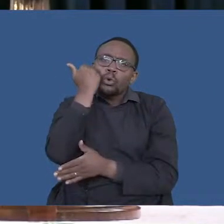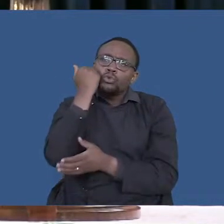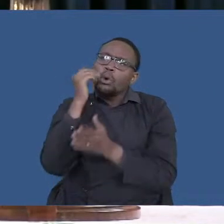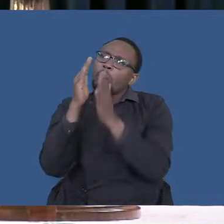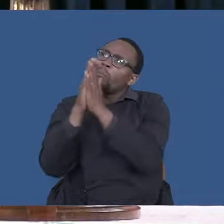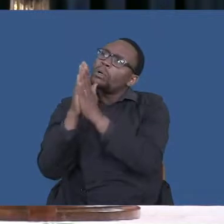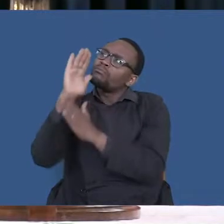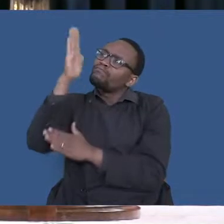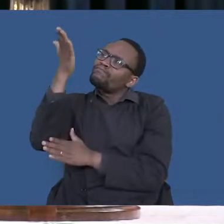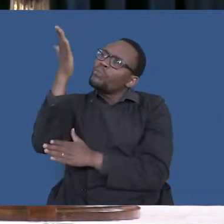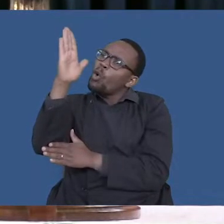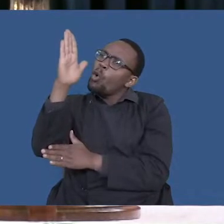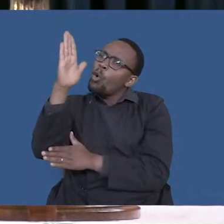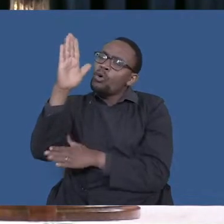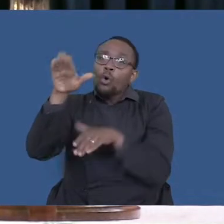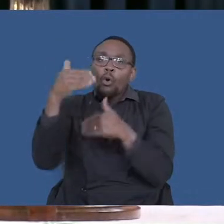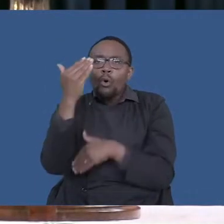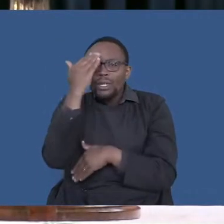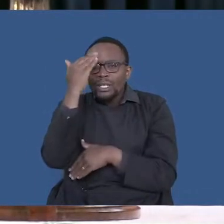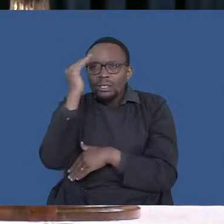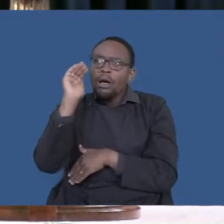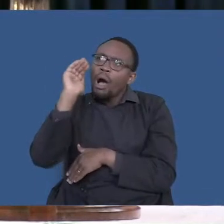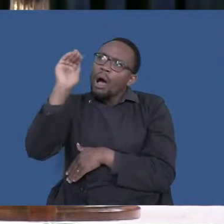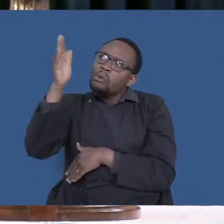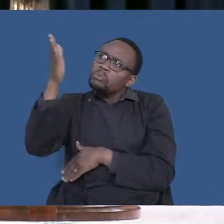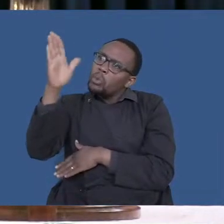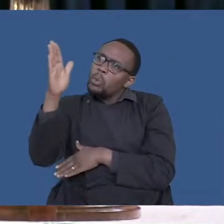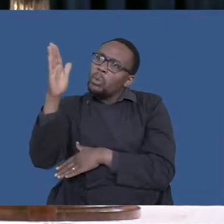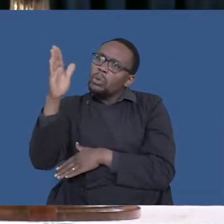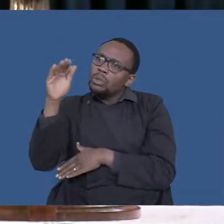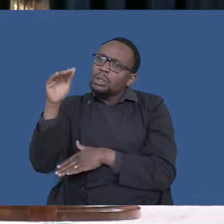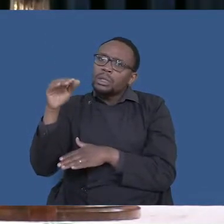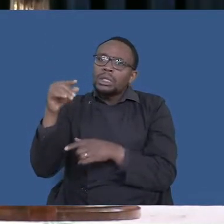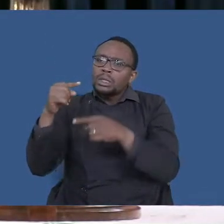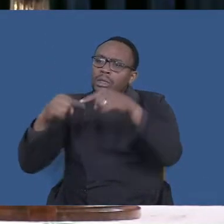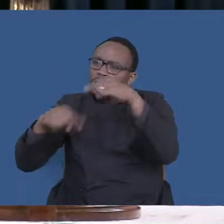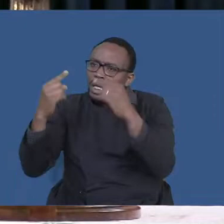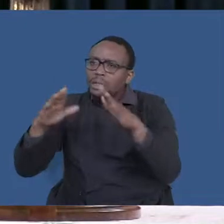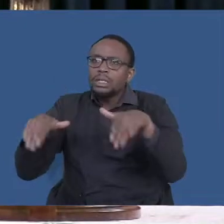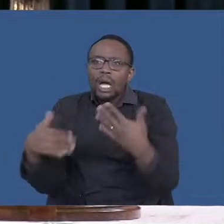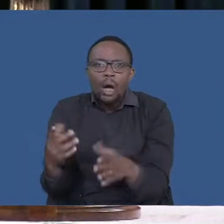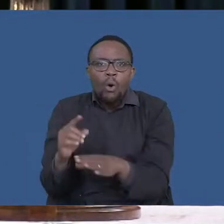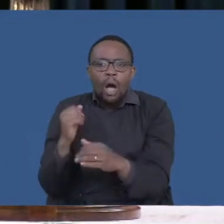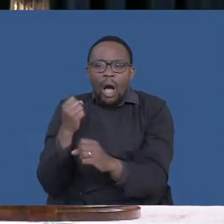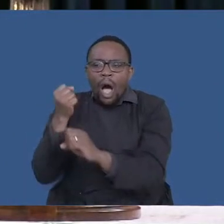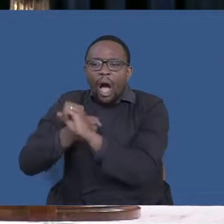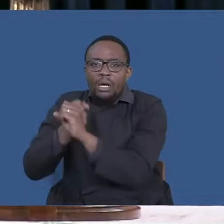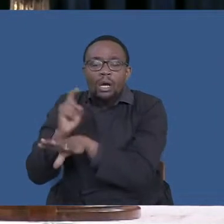God, you know, that, or that Israel sought God on how to actually, or when to attack